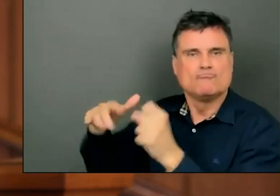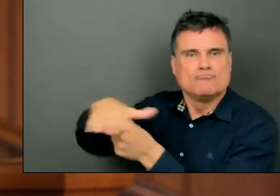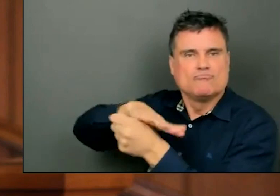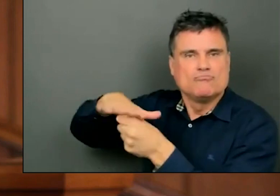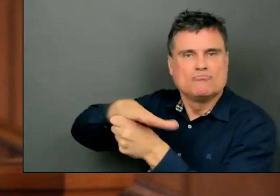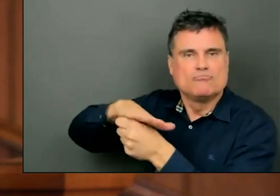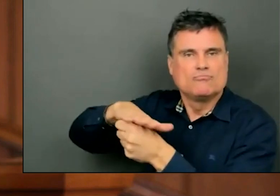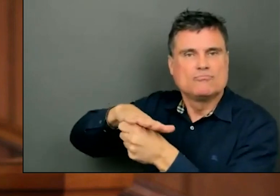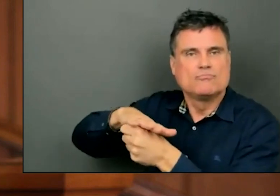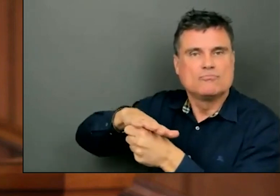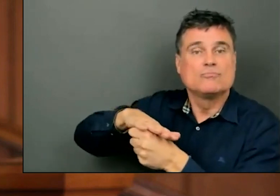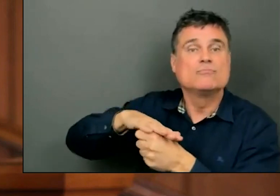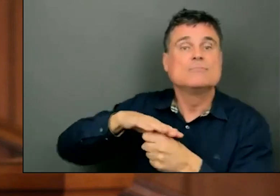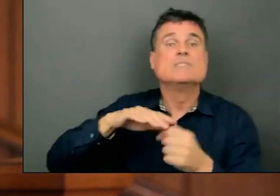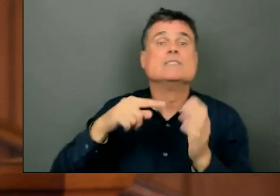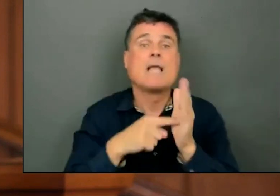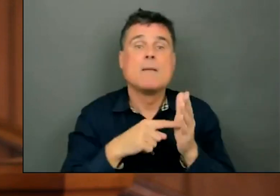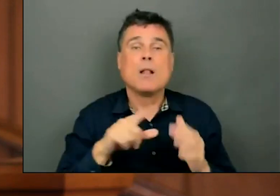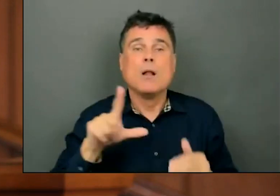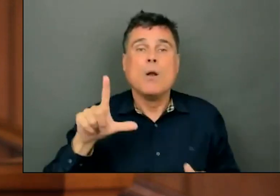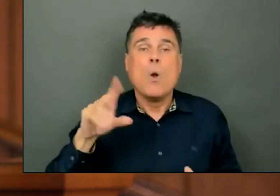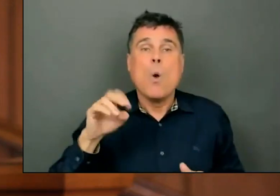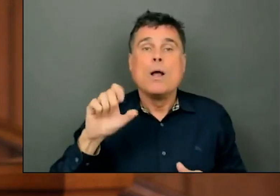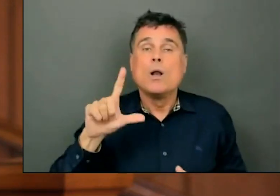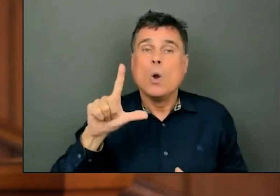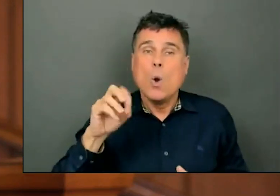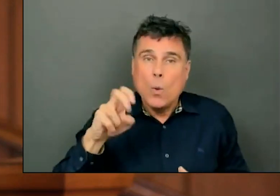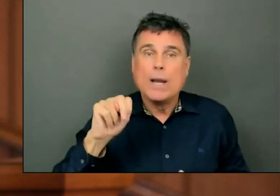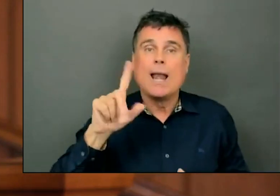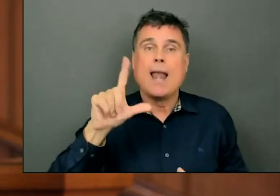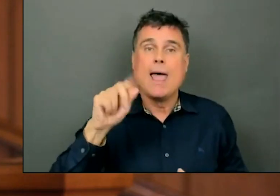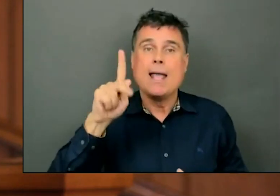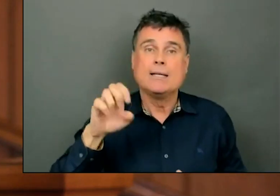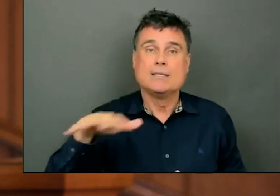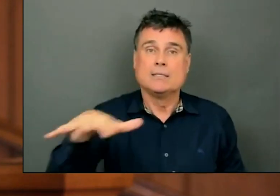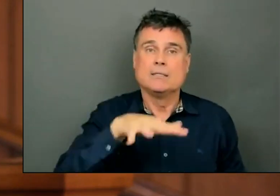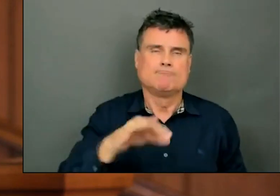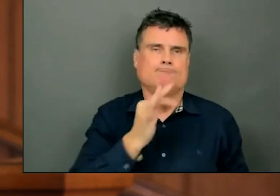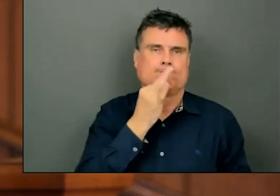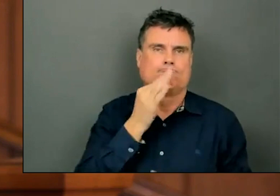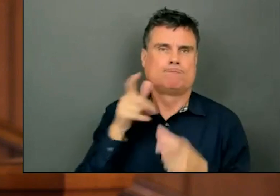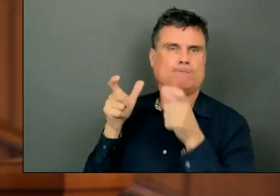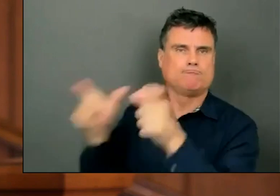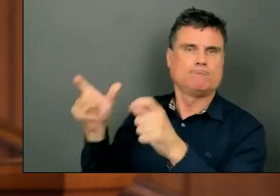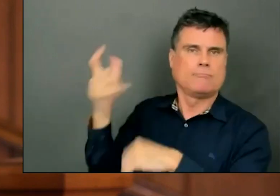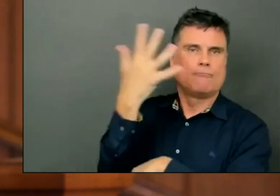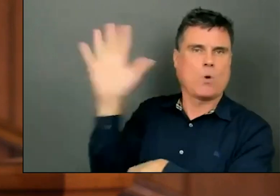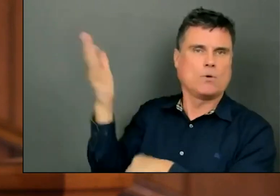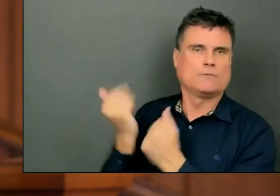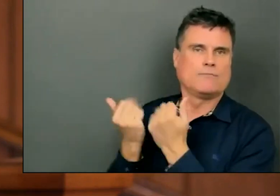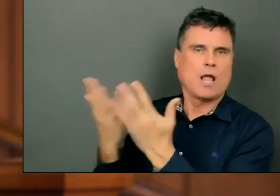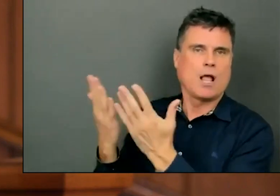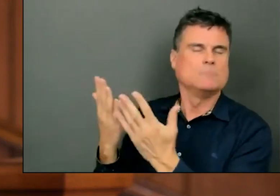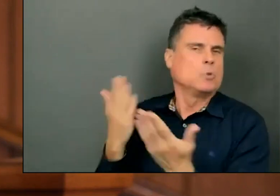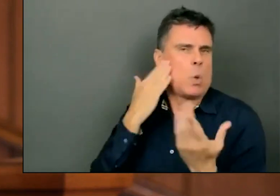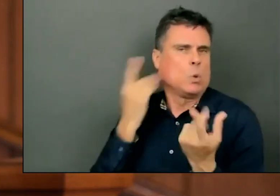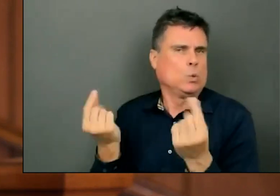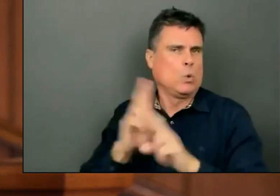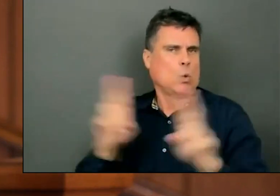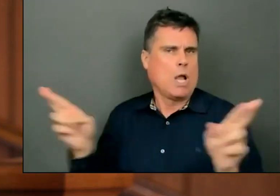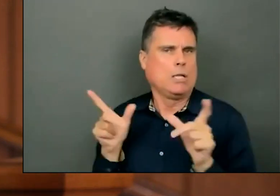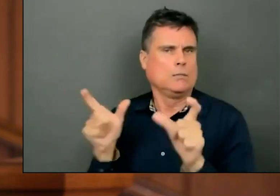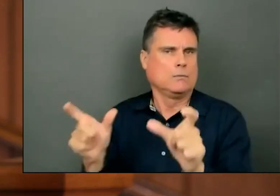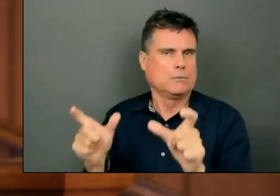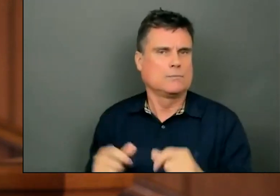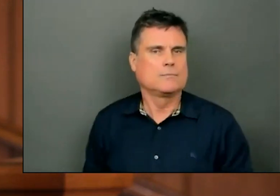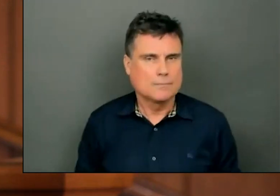take it on. By breaking up the former ministry into two digestible parts, it will allow the professional public service to ensure